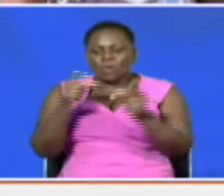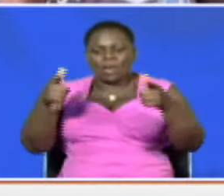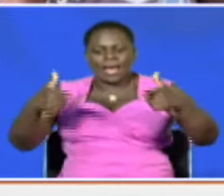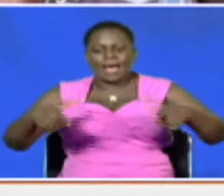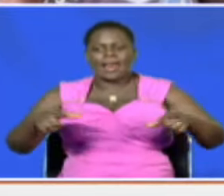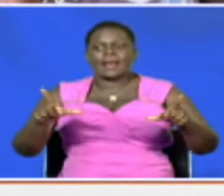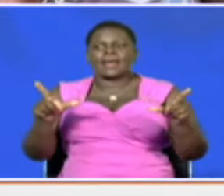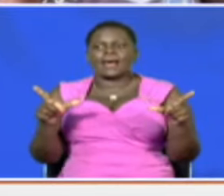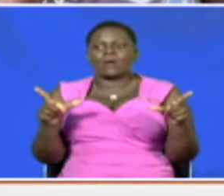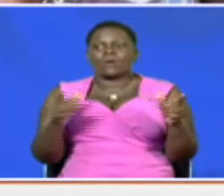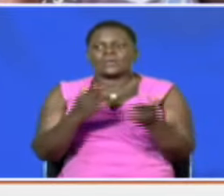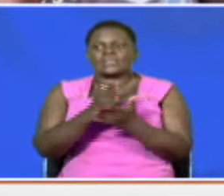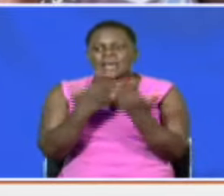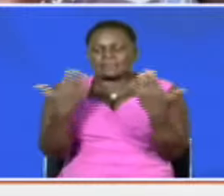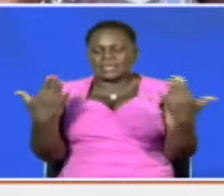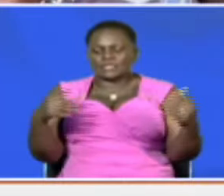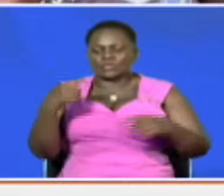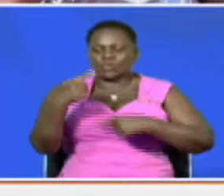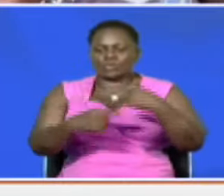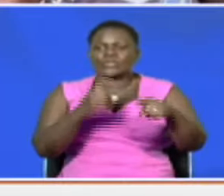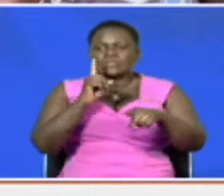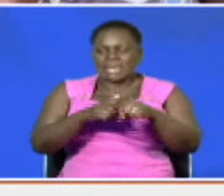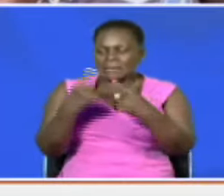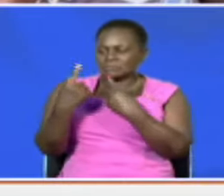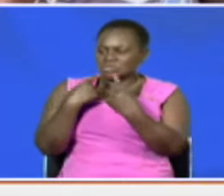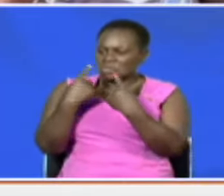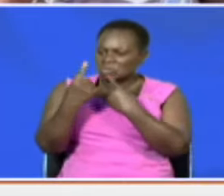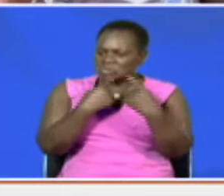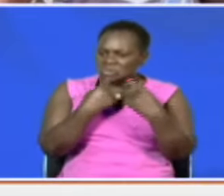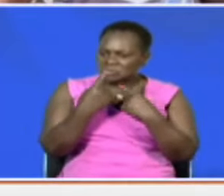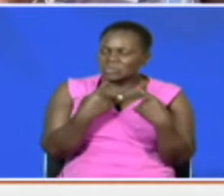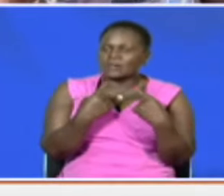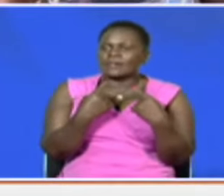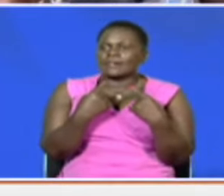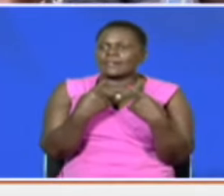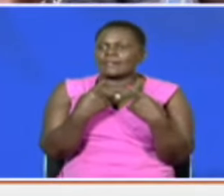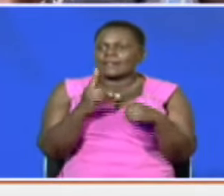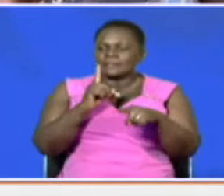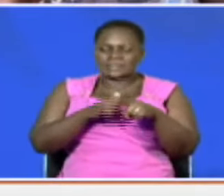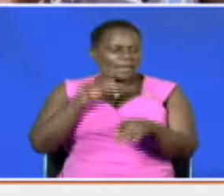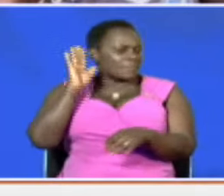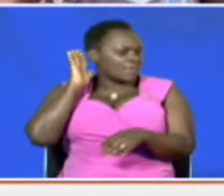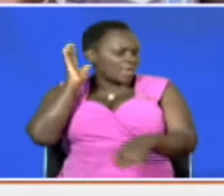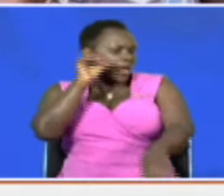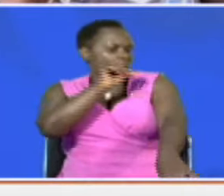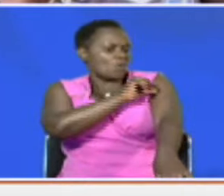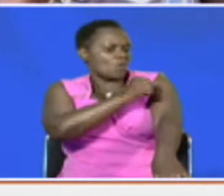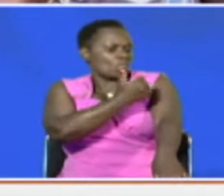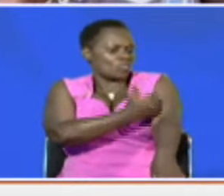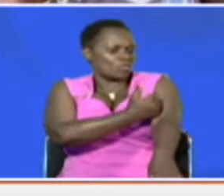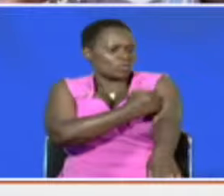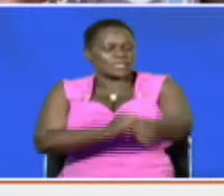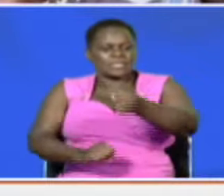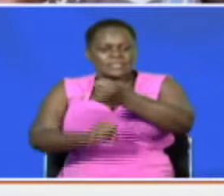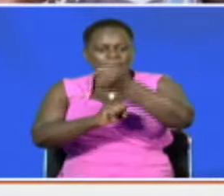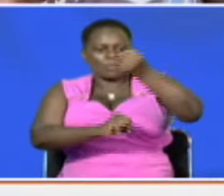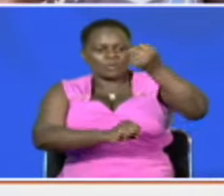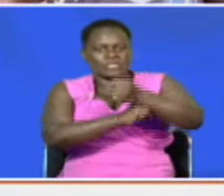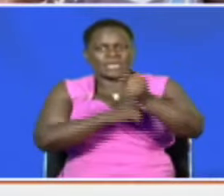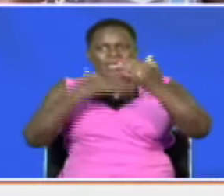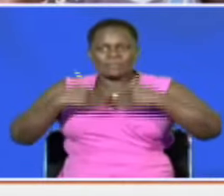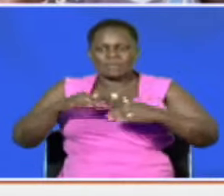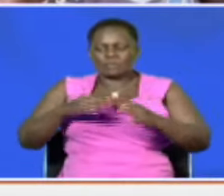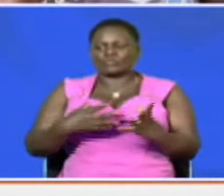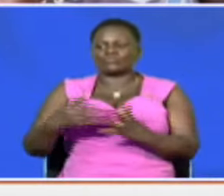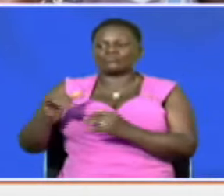allow some things to continue when we are talking. When we hear the authority is sponsoring people to